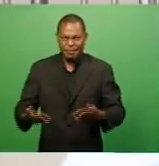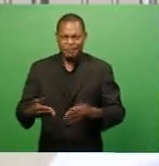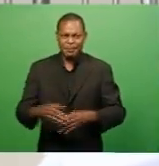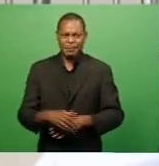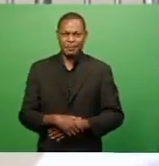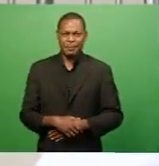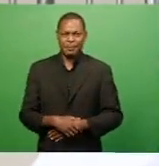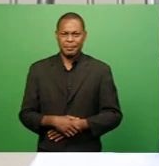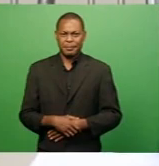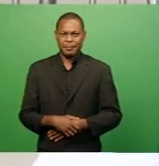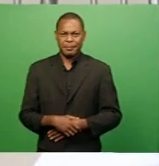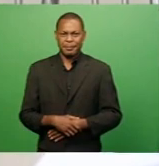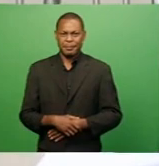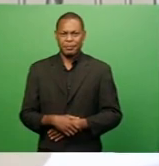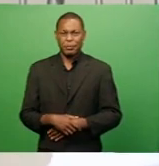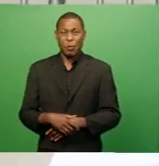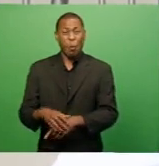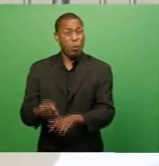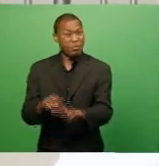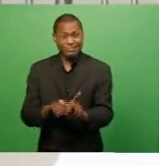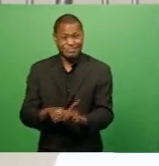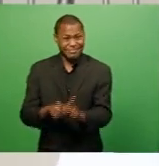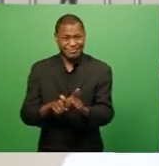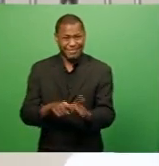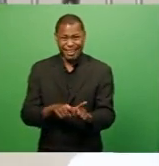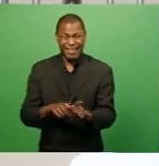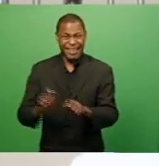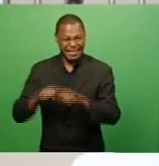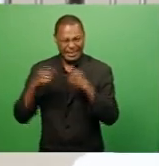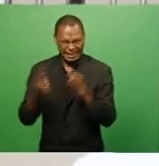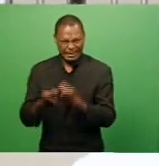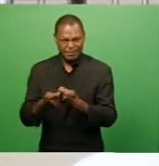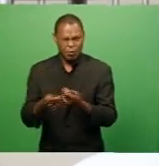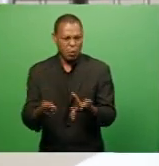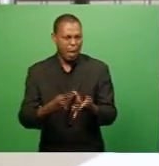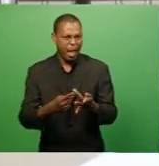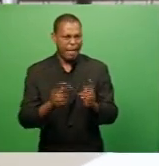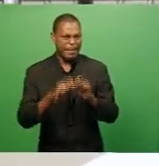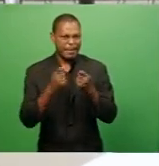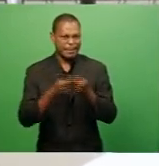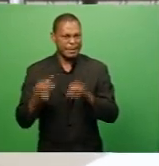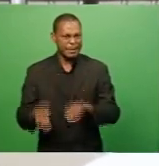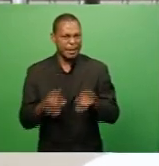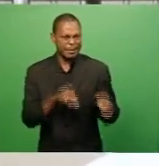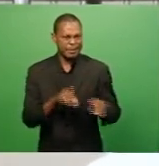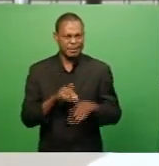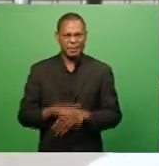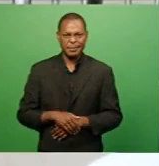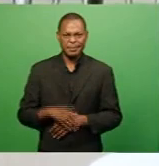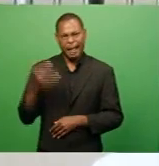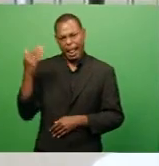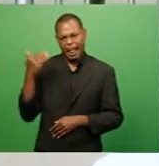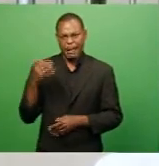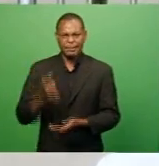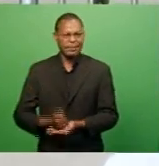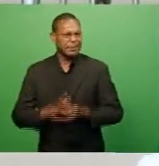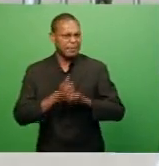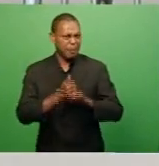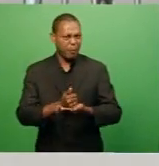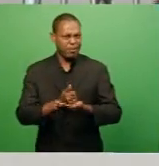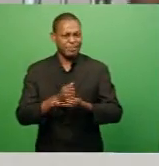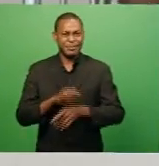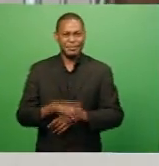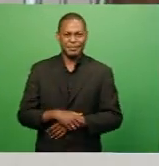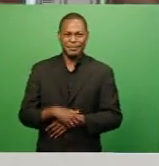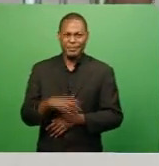We are much younger side compared to the other participating teams, and with the lack of support, we have been finding it hard to put a team